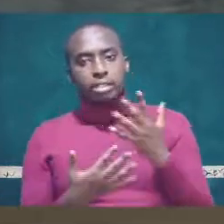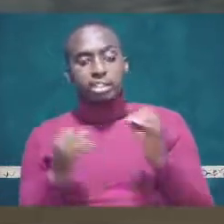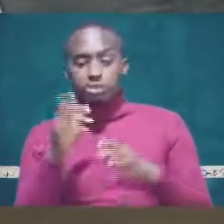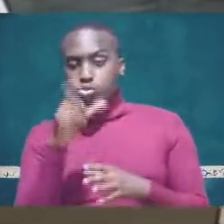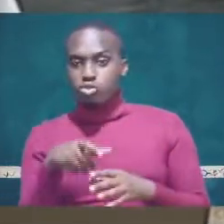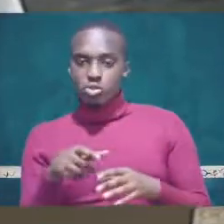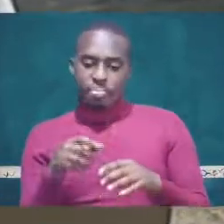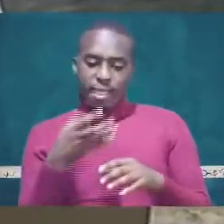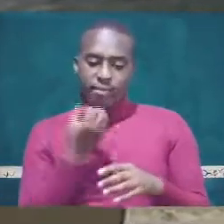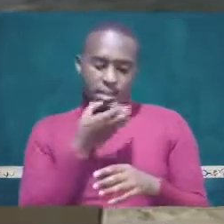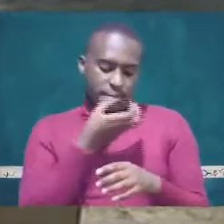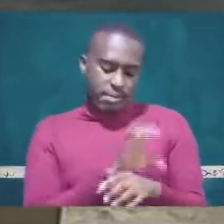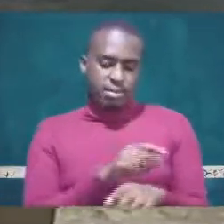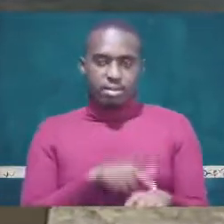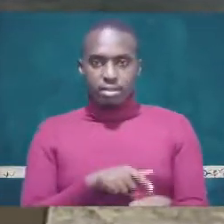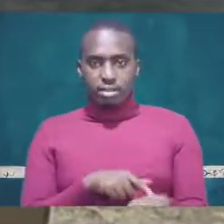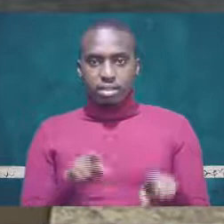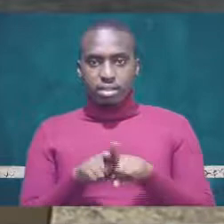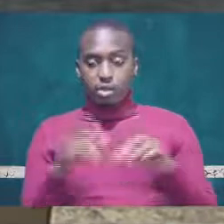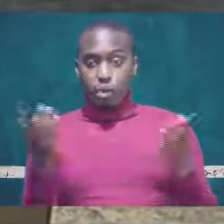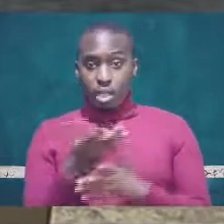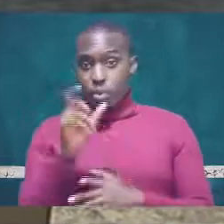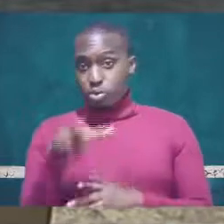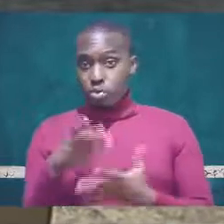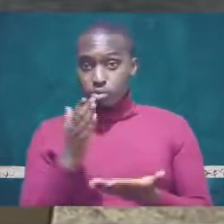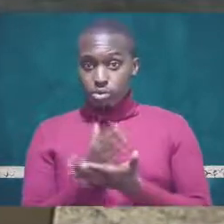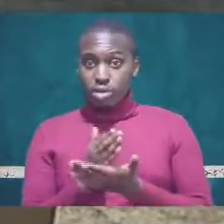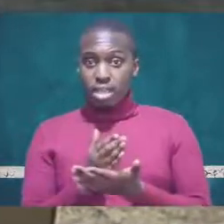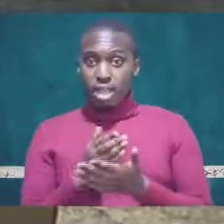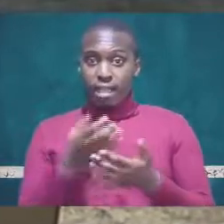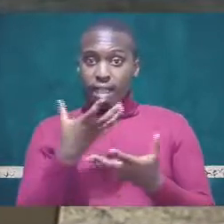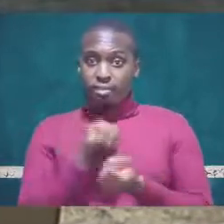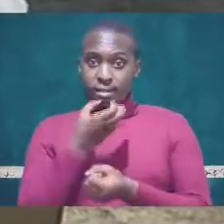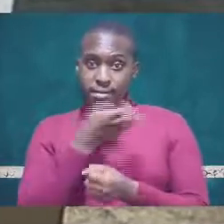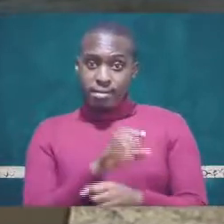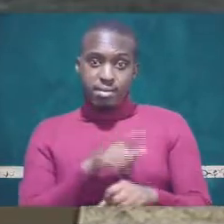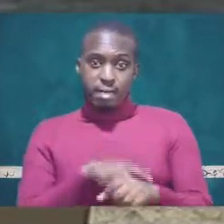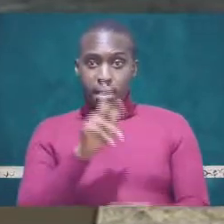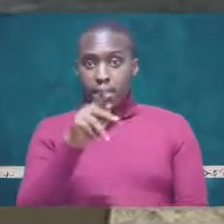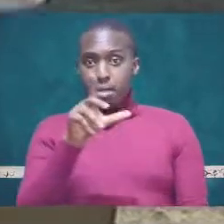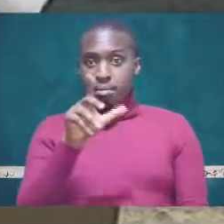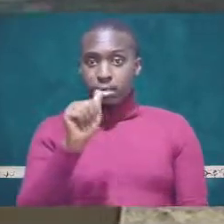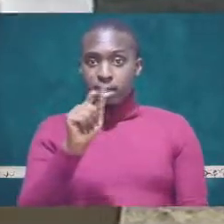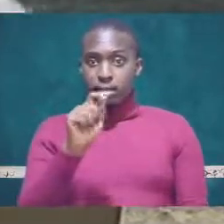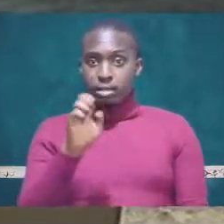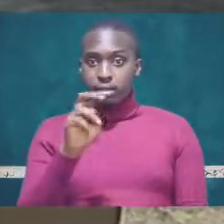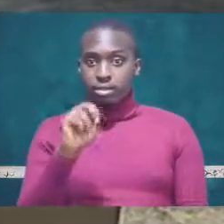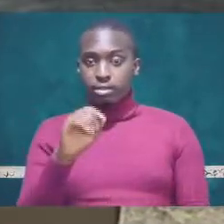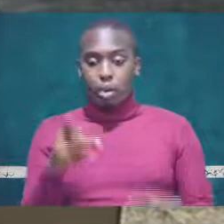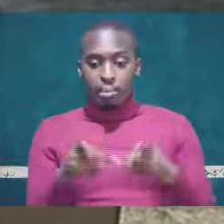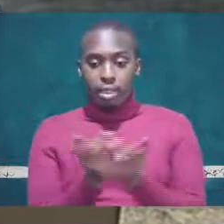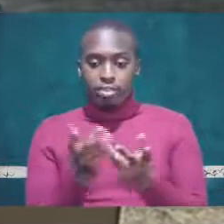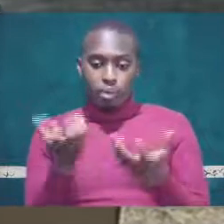injured. Where we talked about when someone gets injured, the platelets are able to surround the damaged wound or